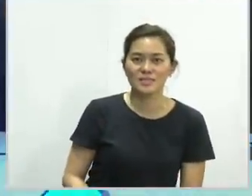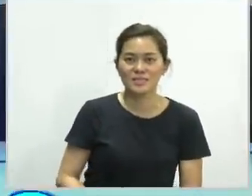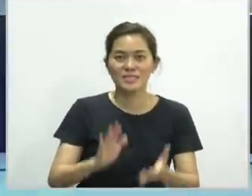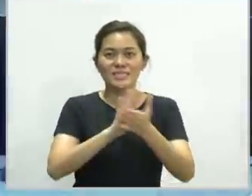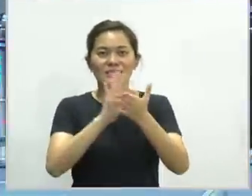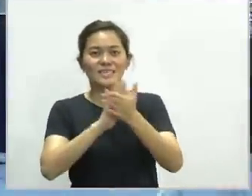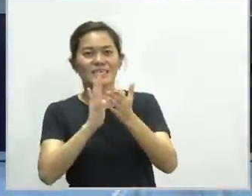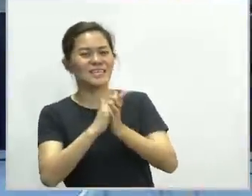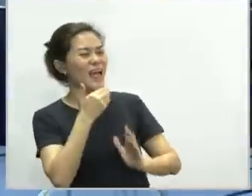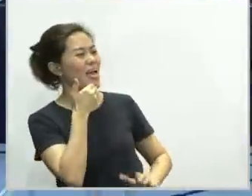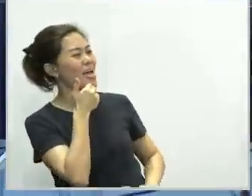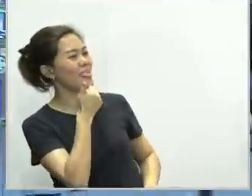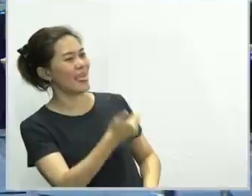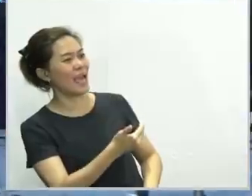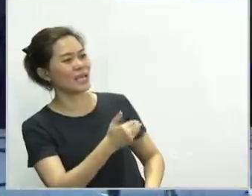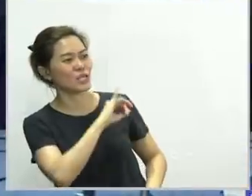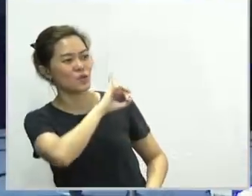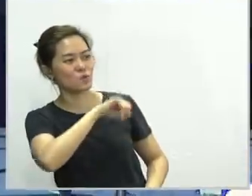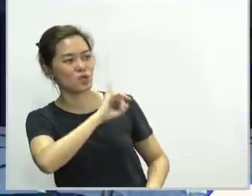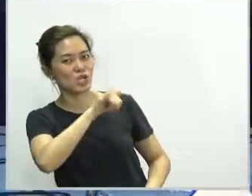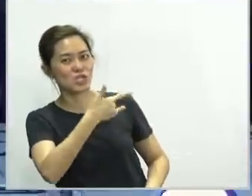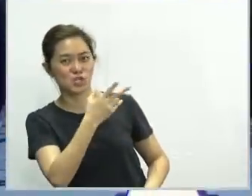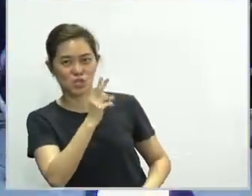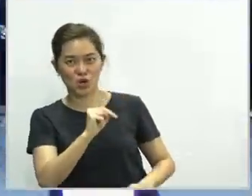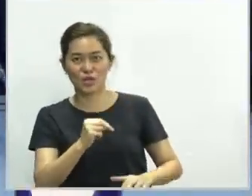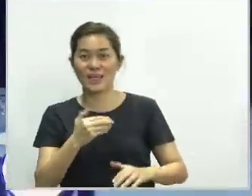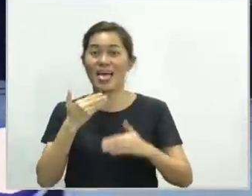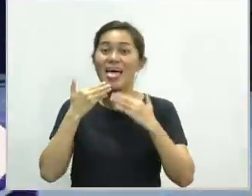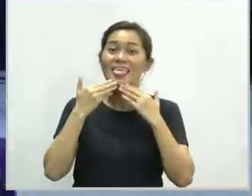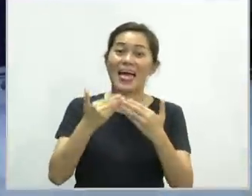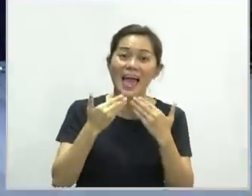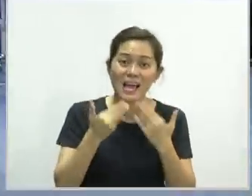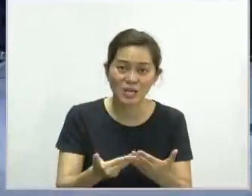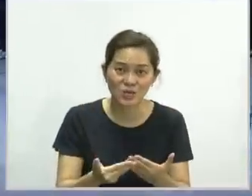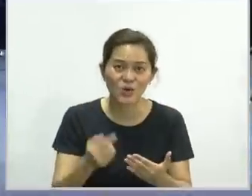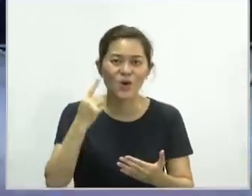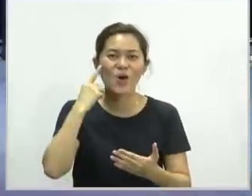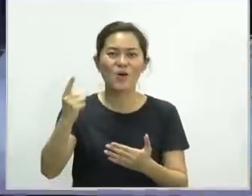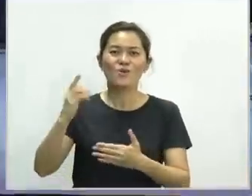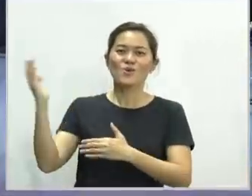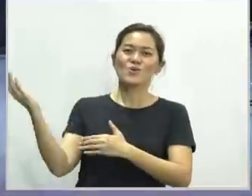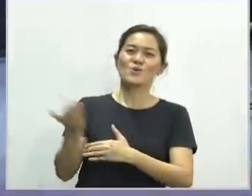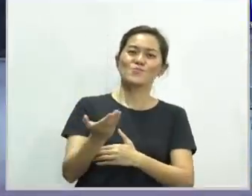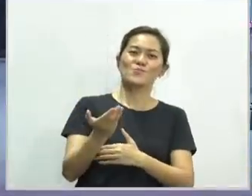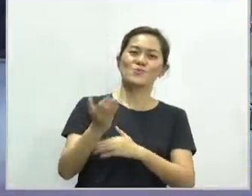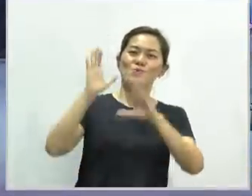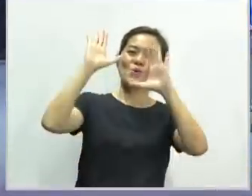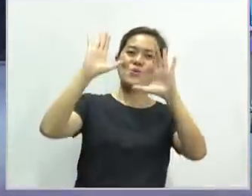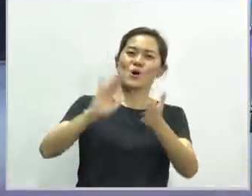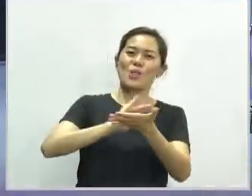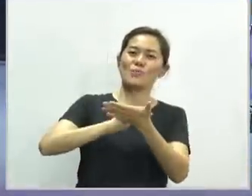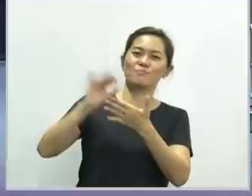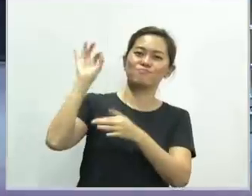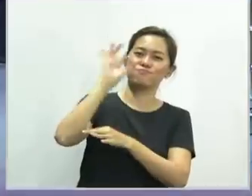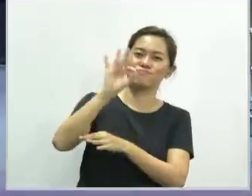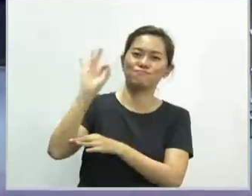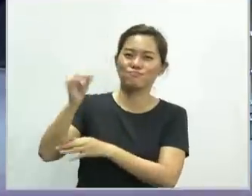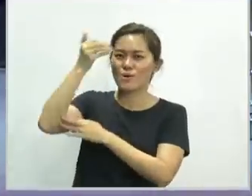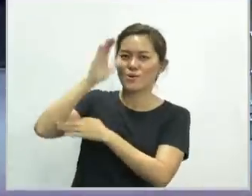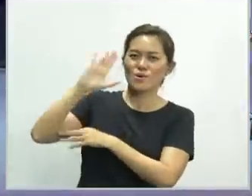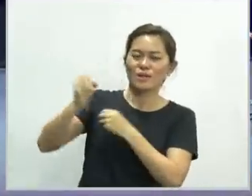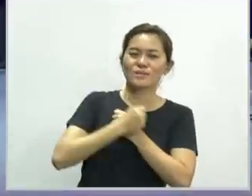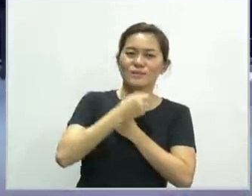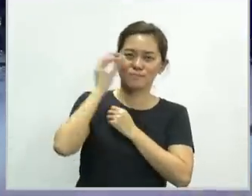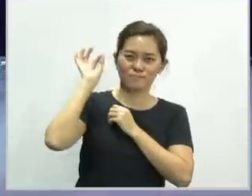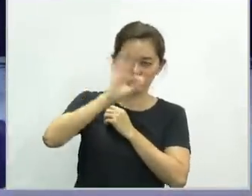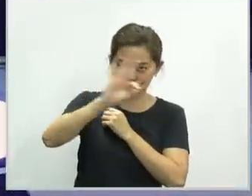Thank you, J.John. Thank you, J.John, for bringing a wonderful message of God's love to all of us. We want to thank